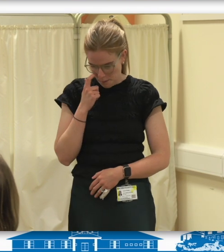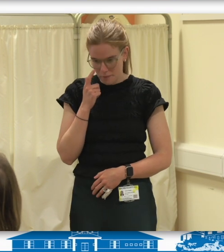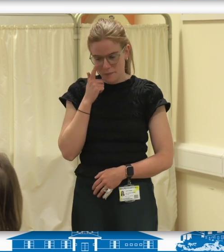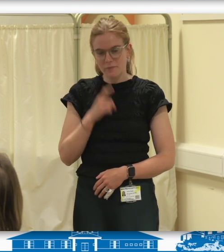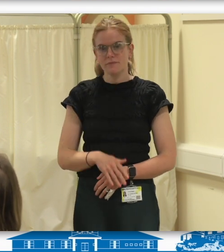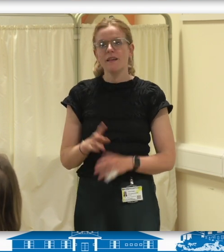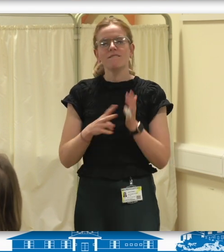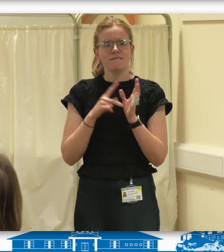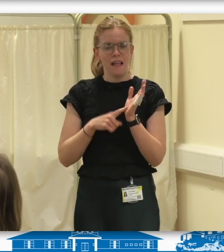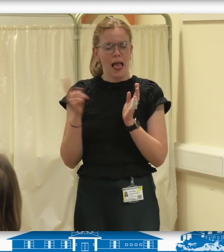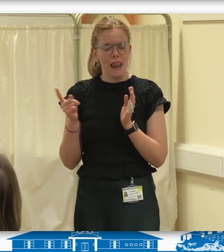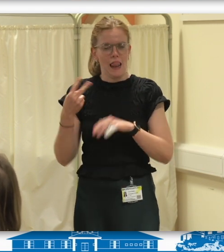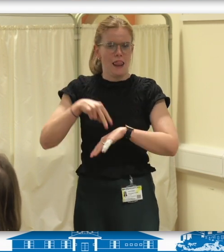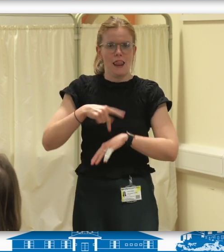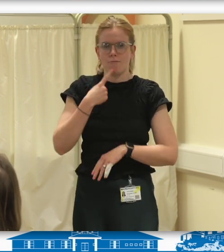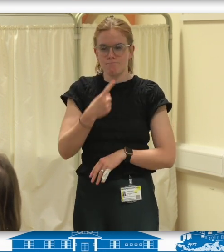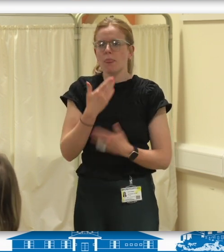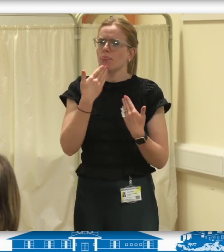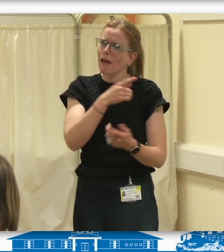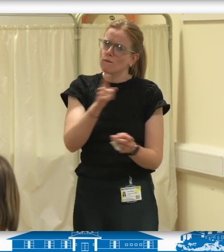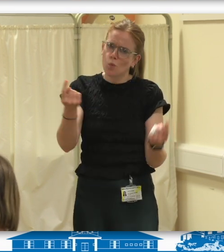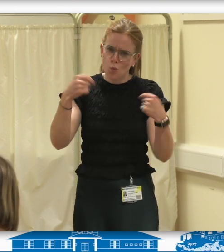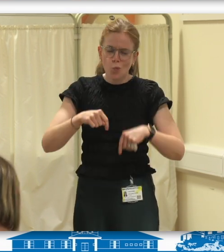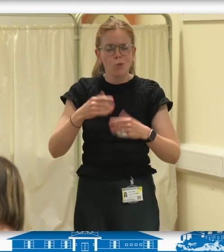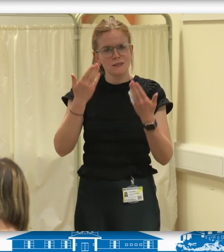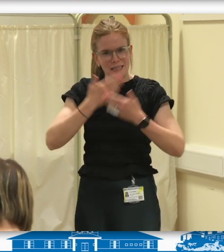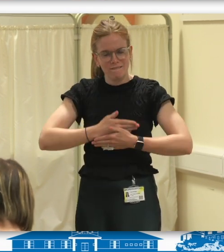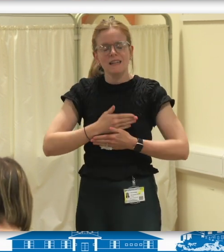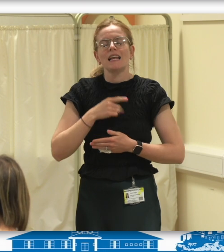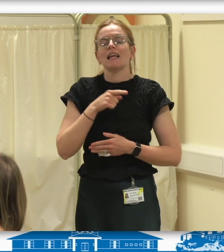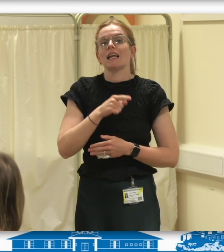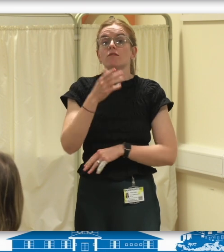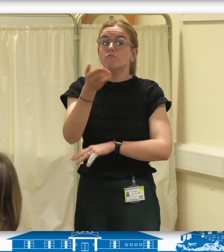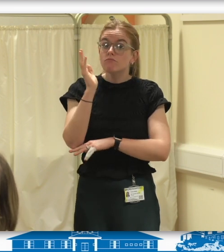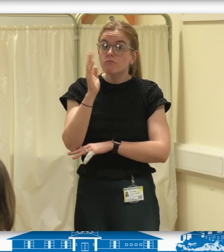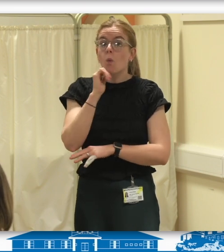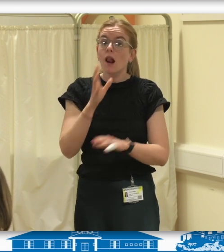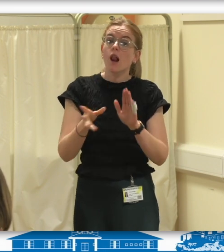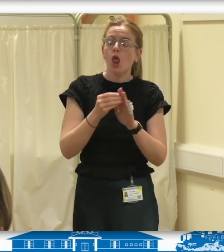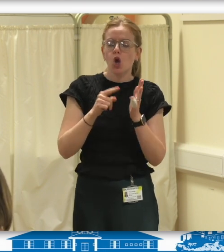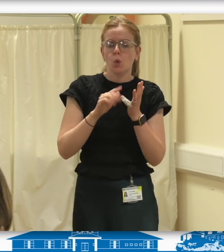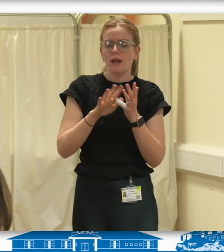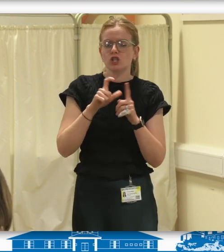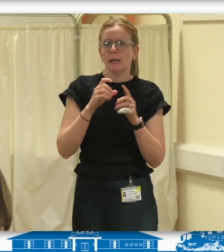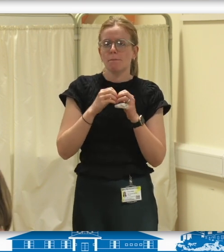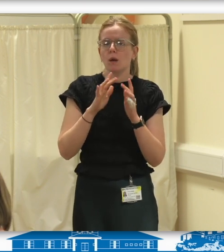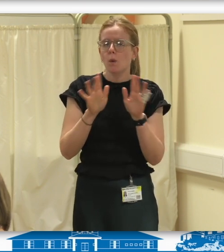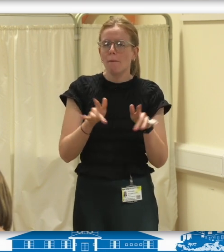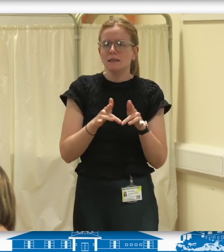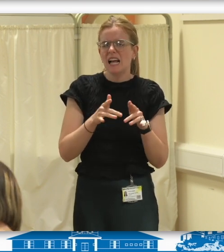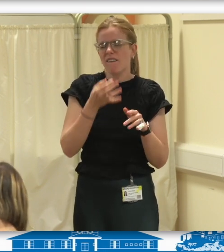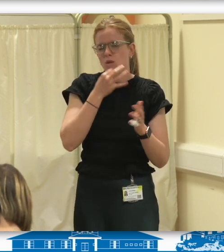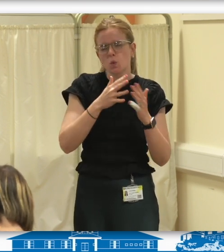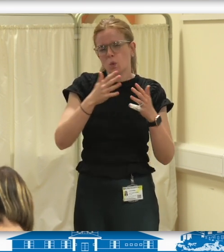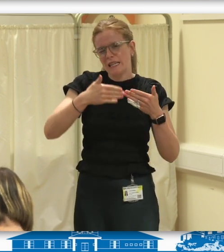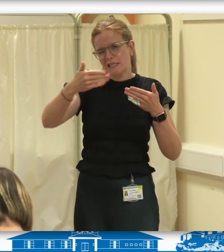So I'd like to thank everyone for coming this evening. As I say, the talk will be on the UHDB website in the next couple of weeks. It